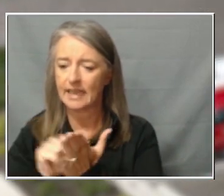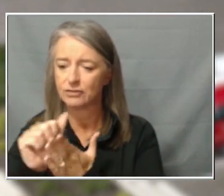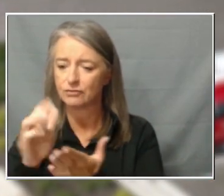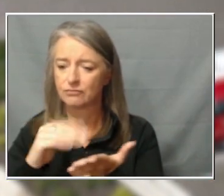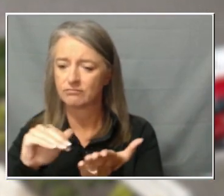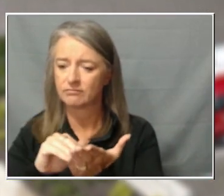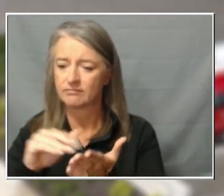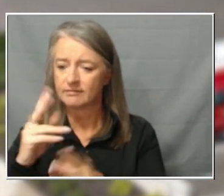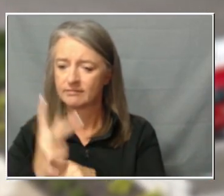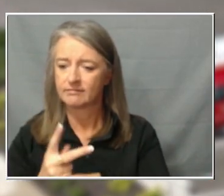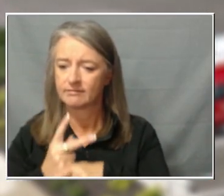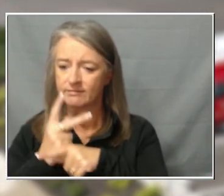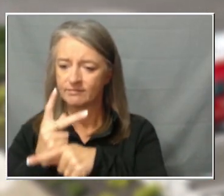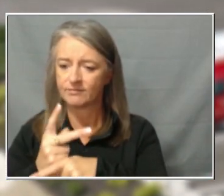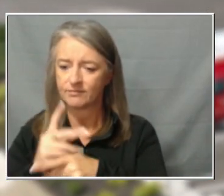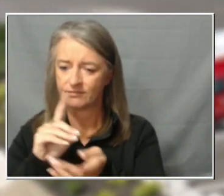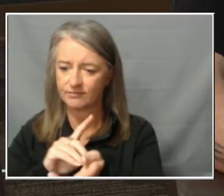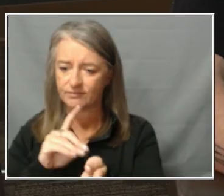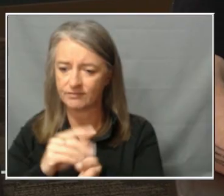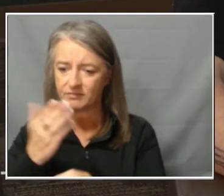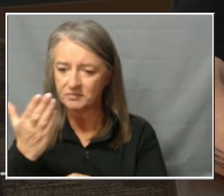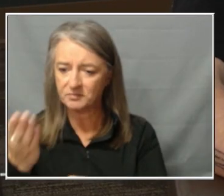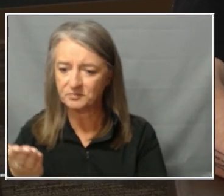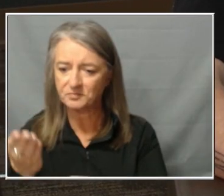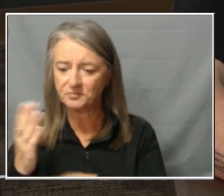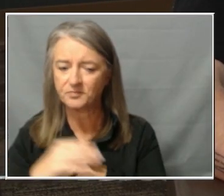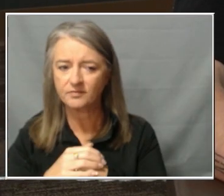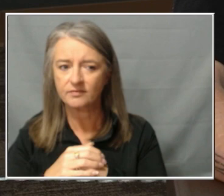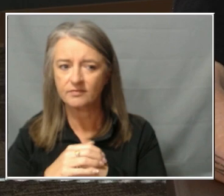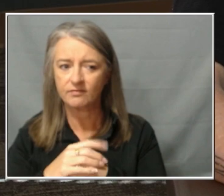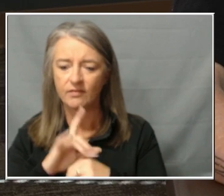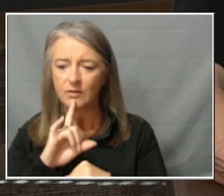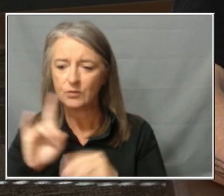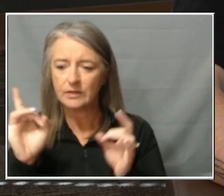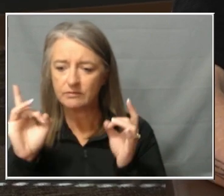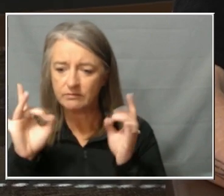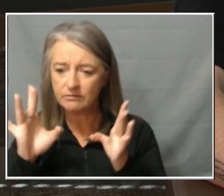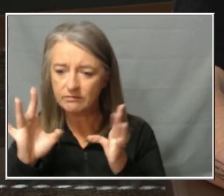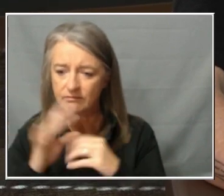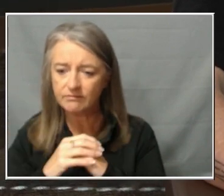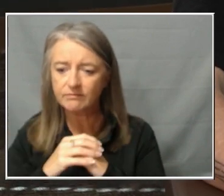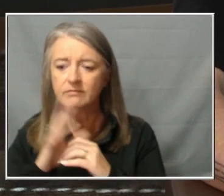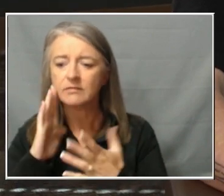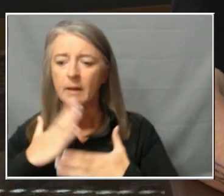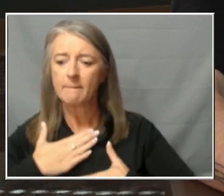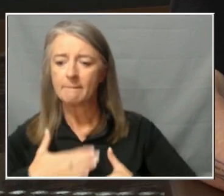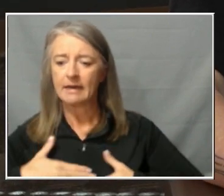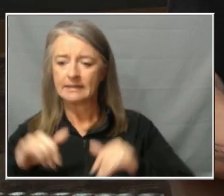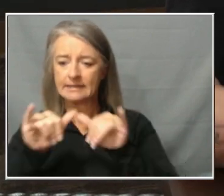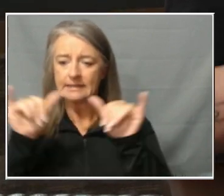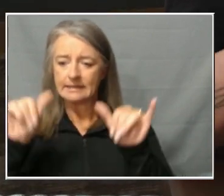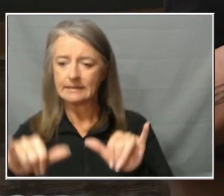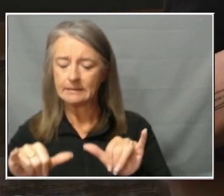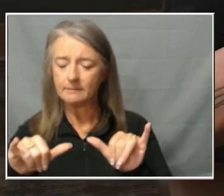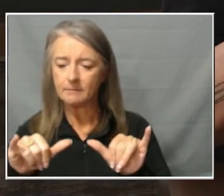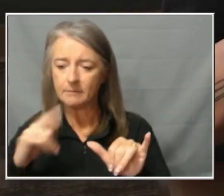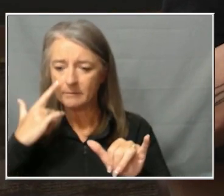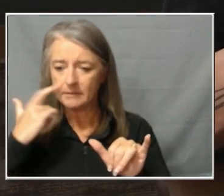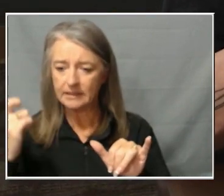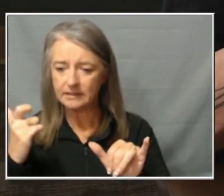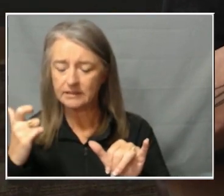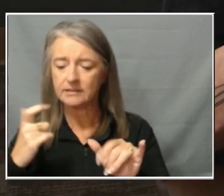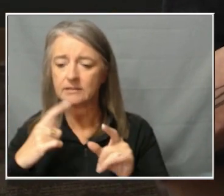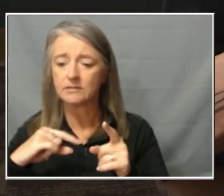the care of Dr. Nausheen Ahmed. It was just wreaking havoc on all kinds of my bodily systems, because once it